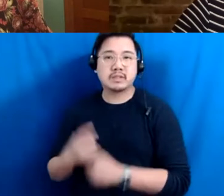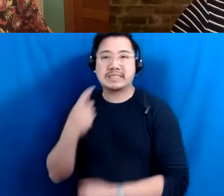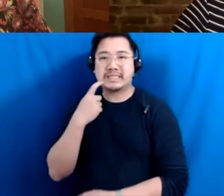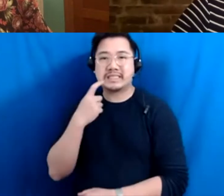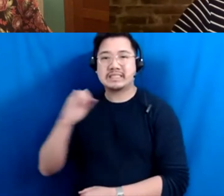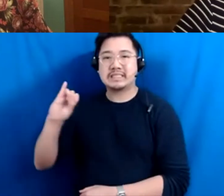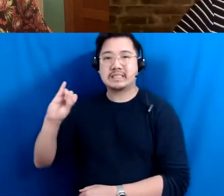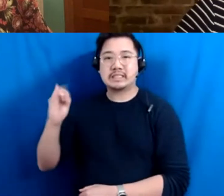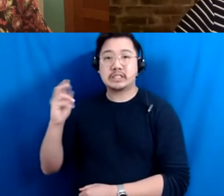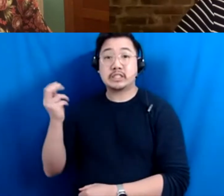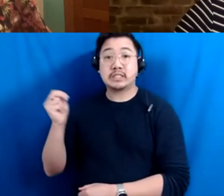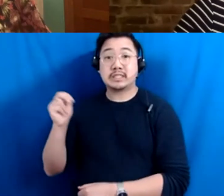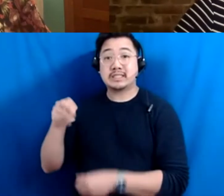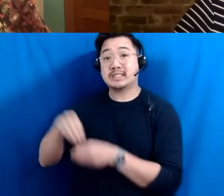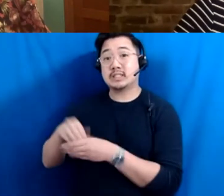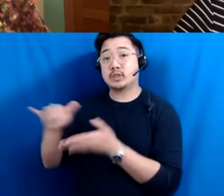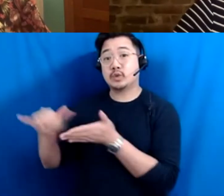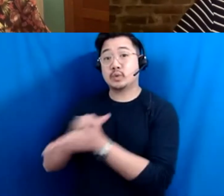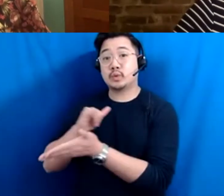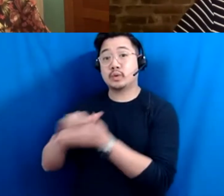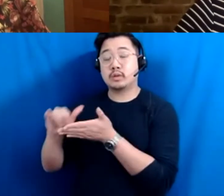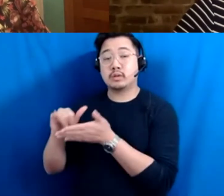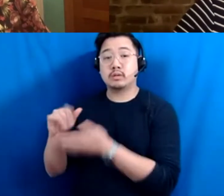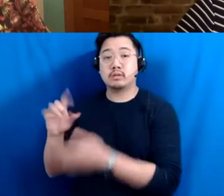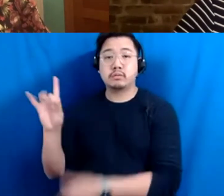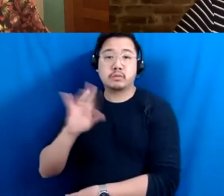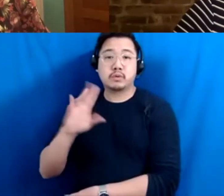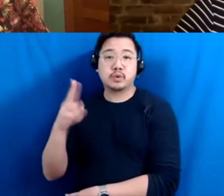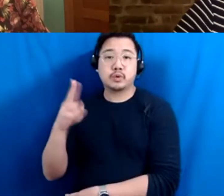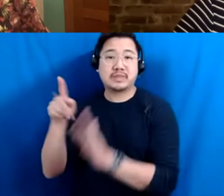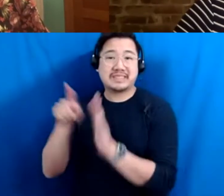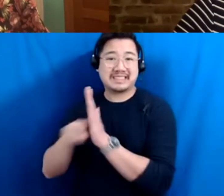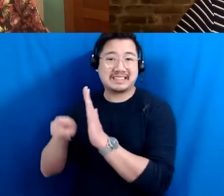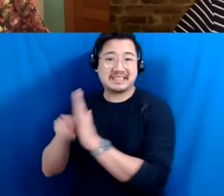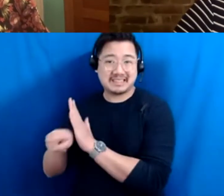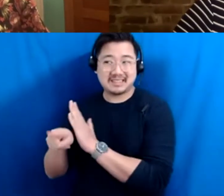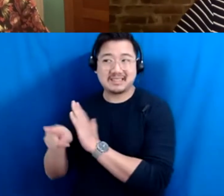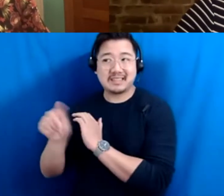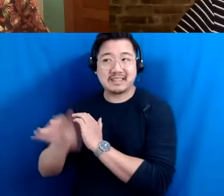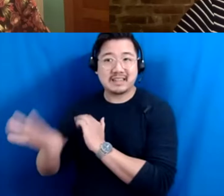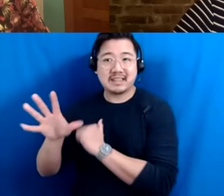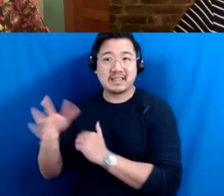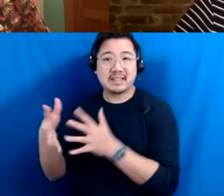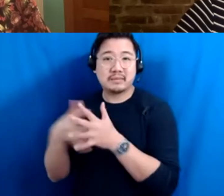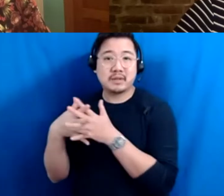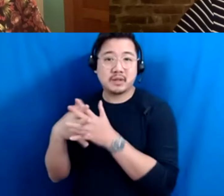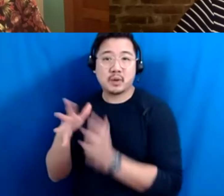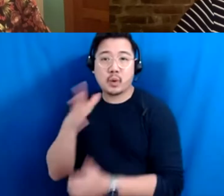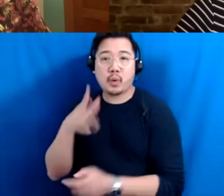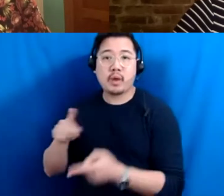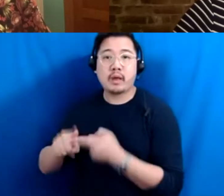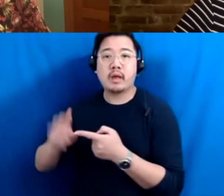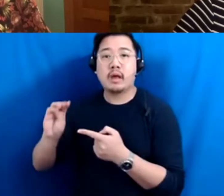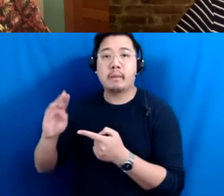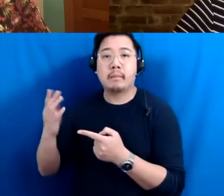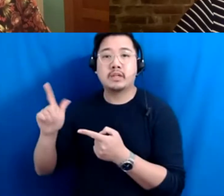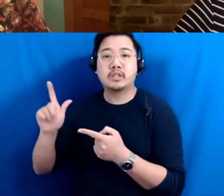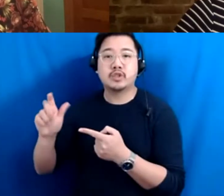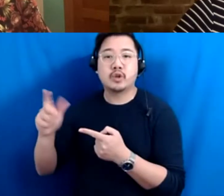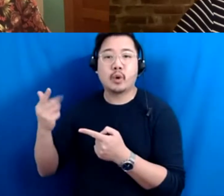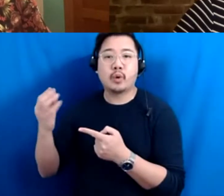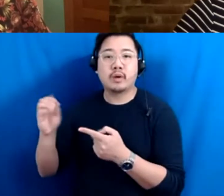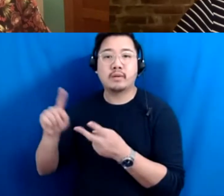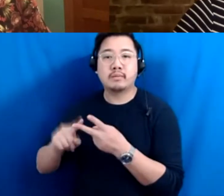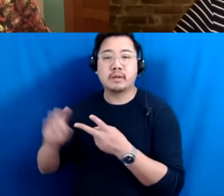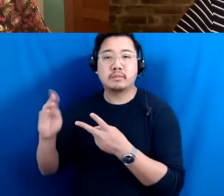York, where I live, we had two brutal murders of Asian American women, Michelle Go and Christina Yunali.